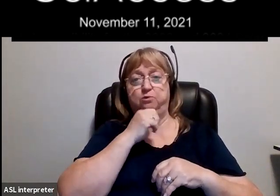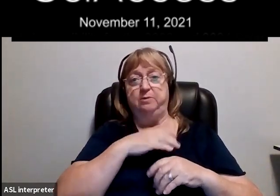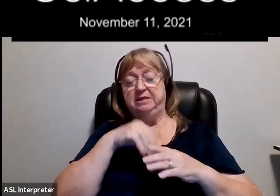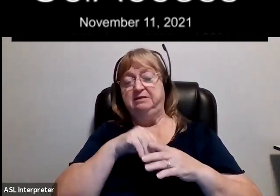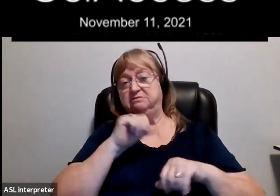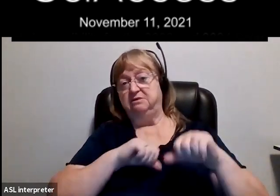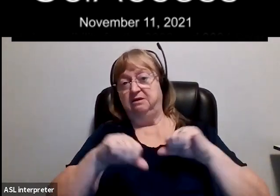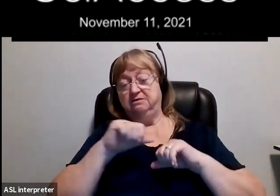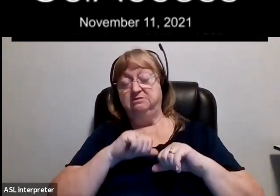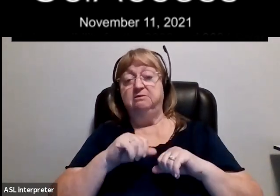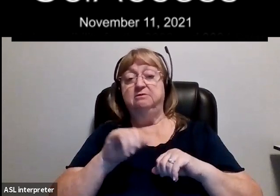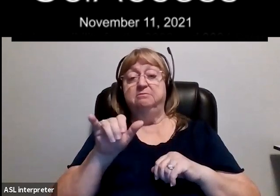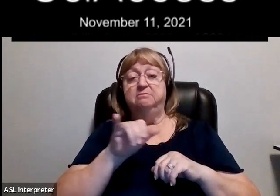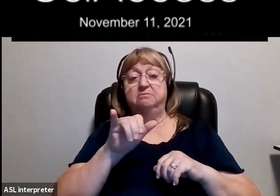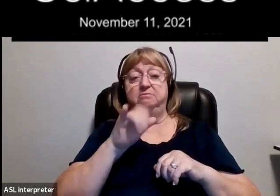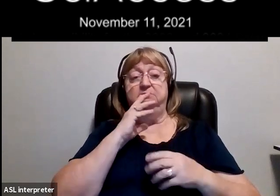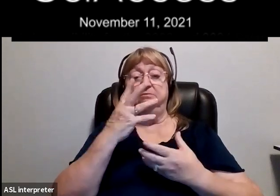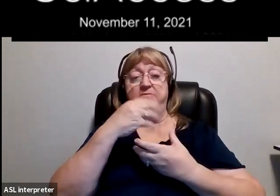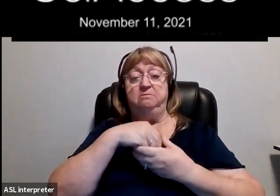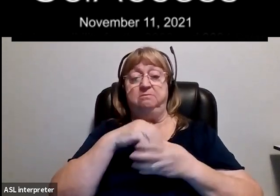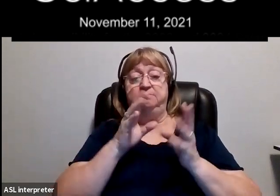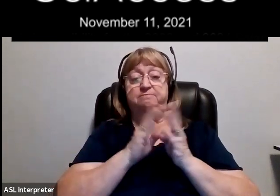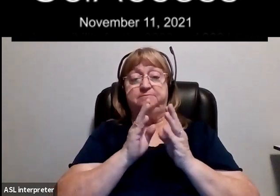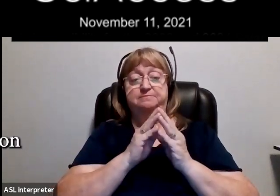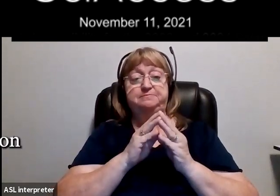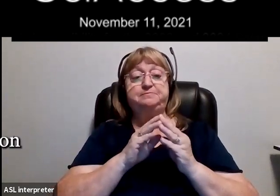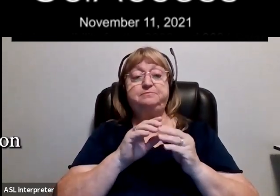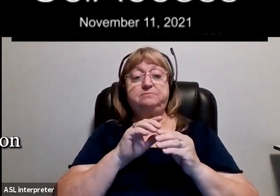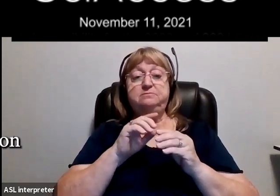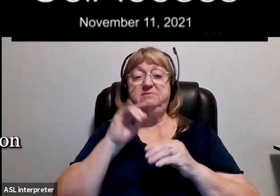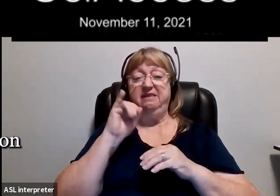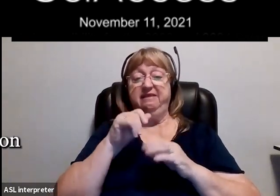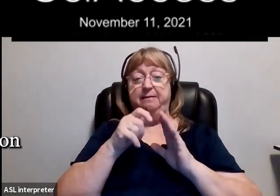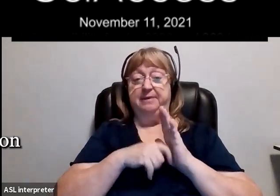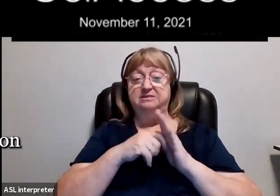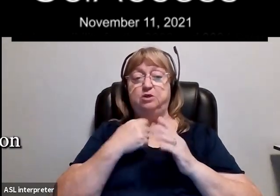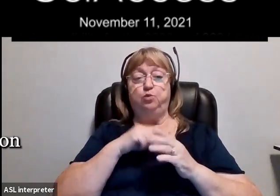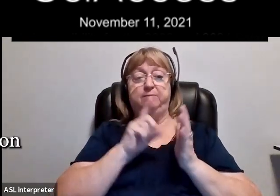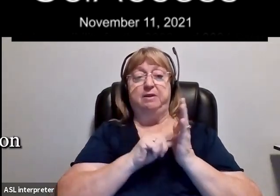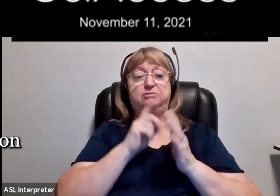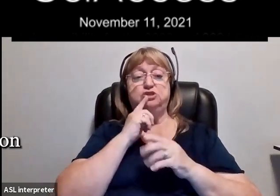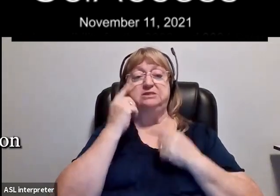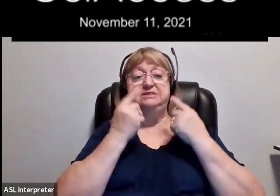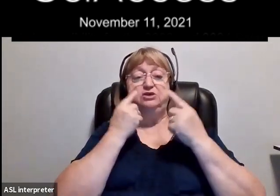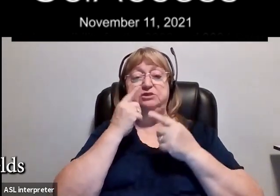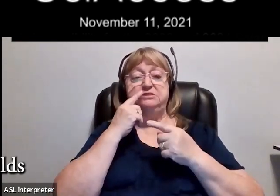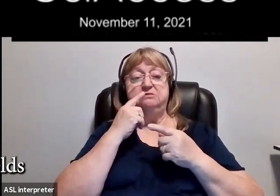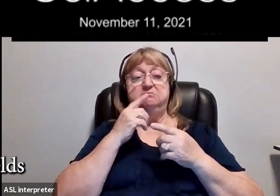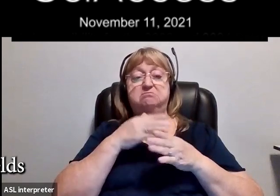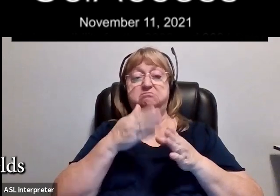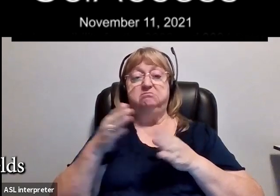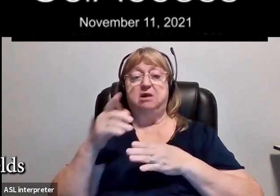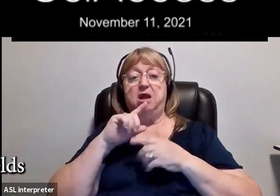Science. And also in the inclusive section of the magazine, we published a series of consideration about the way